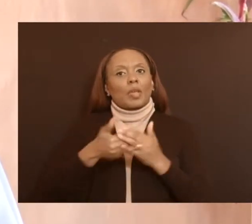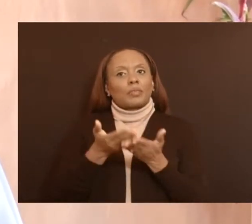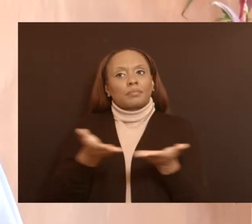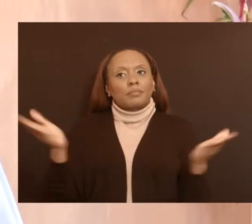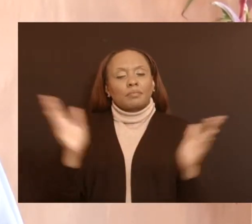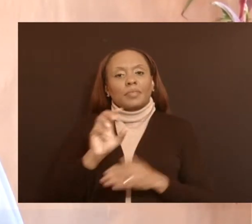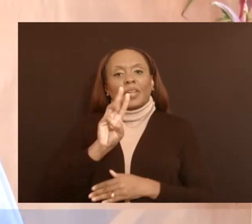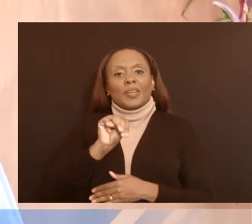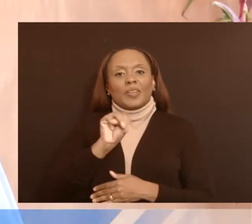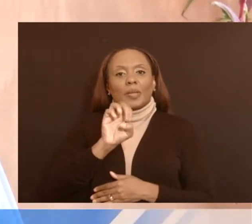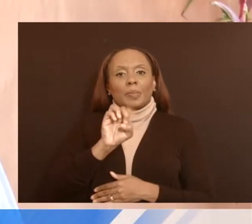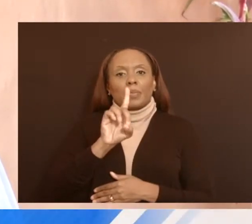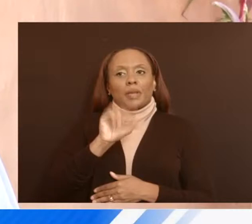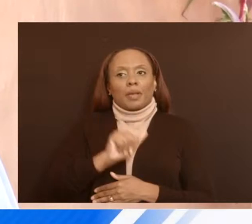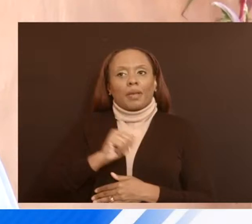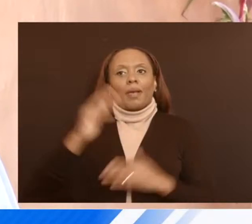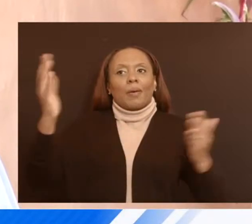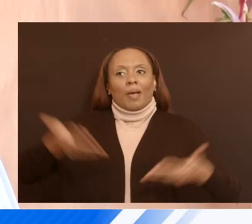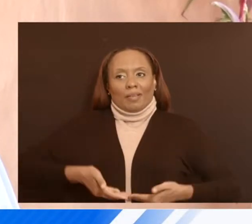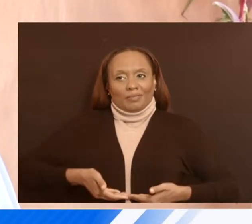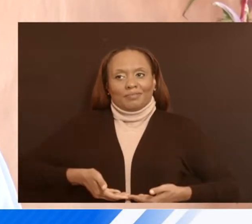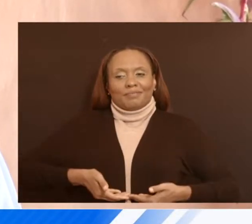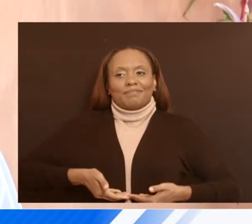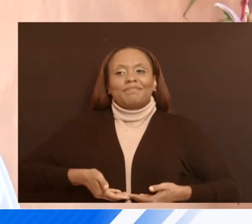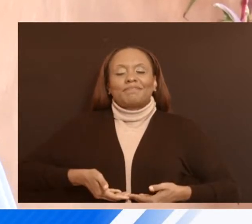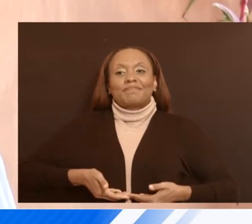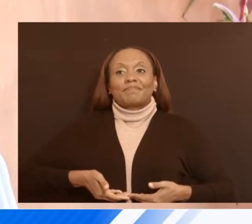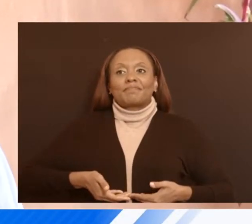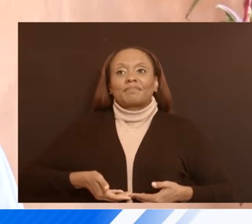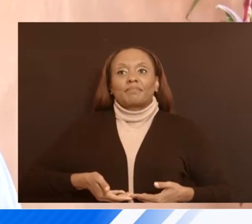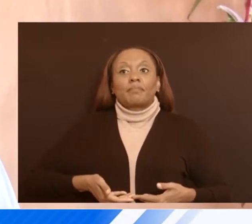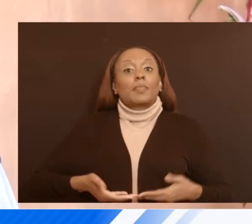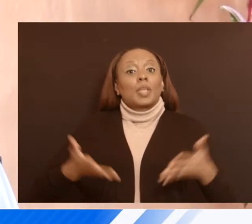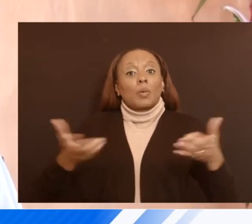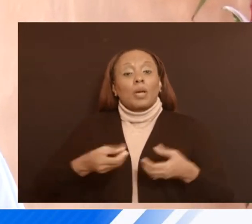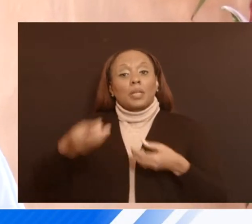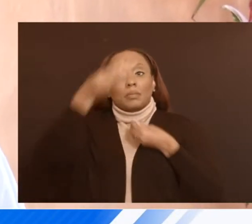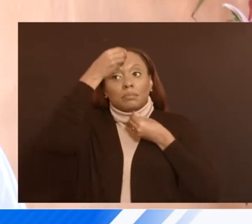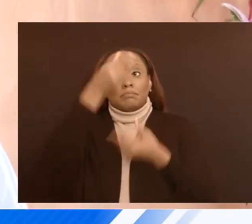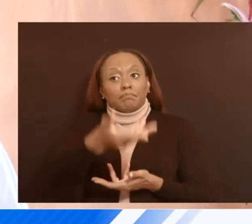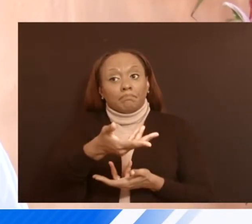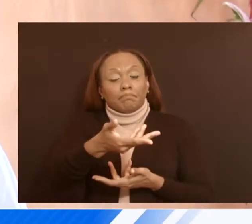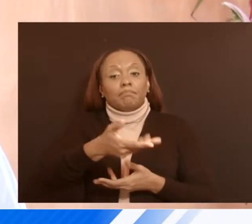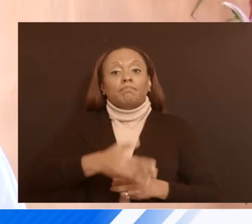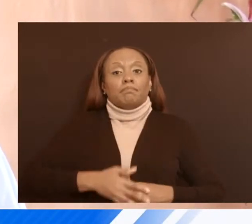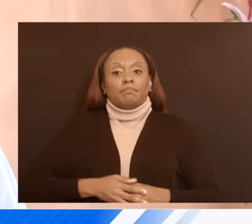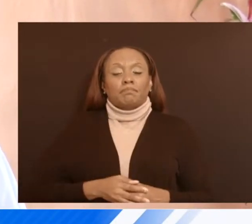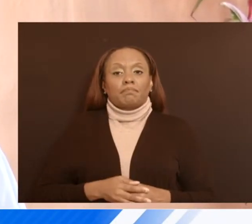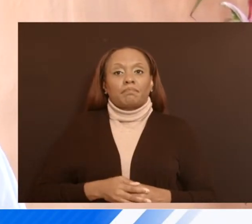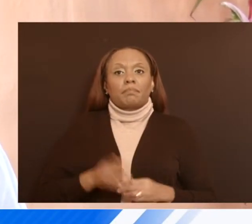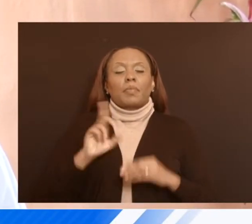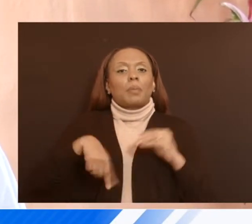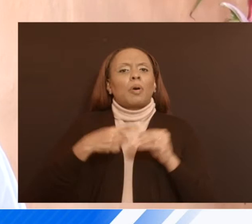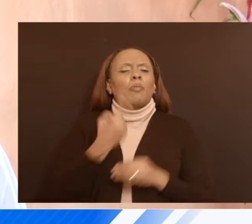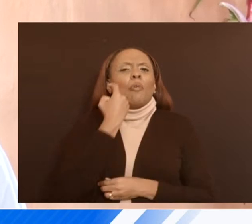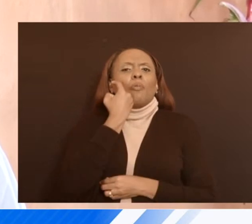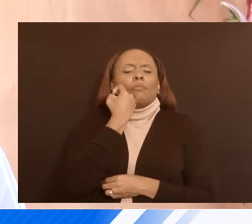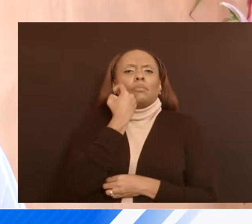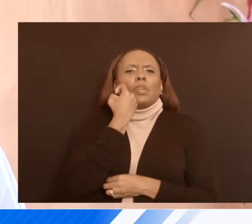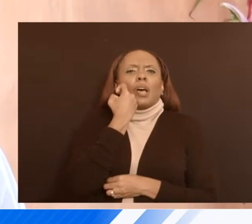I welcome everyone to this update, because this is what it is, an update in our latest